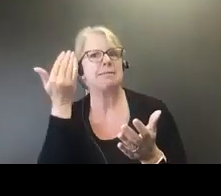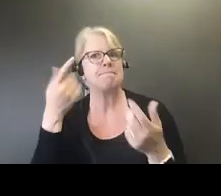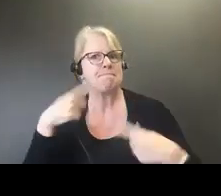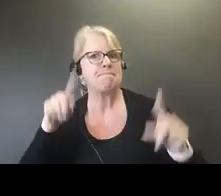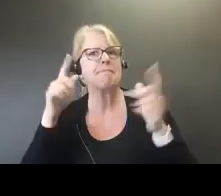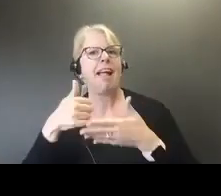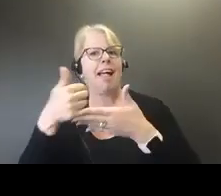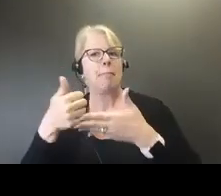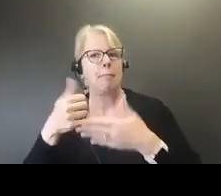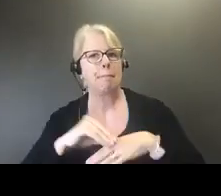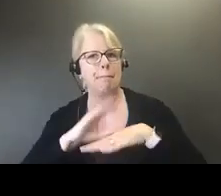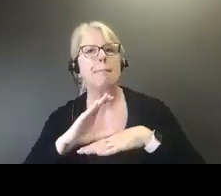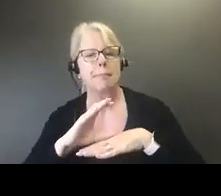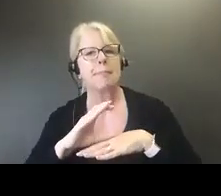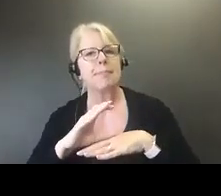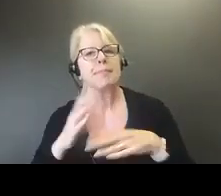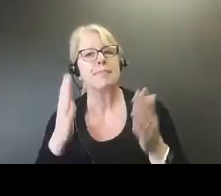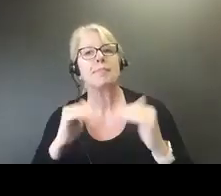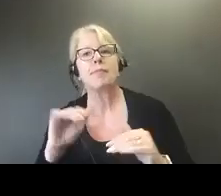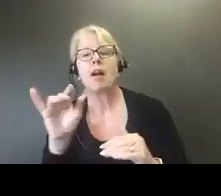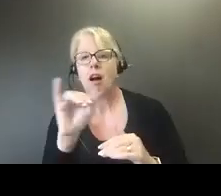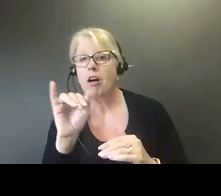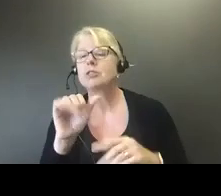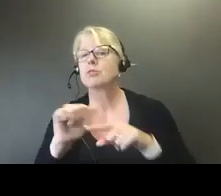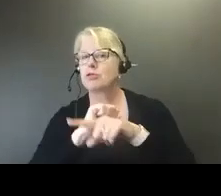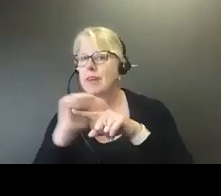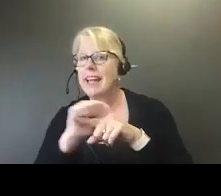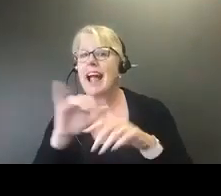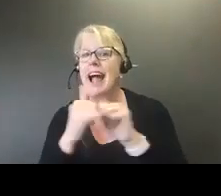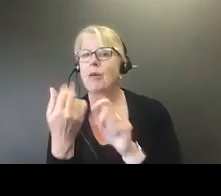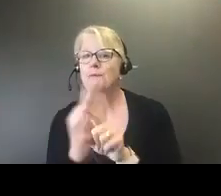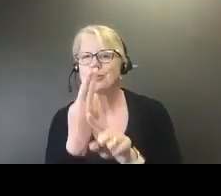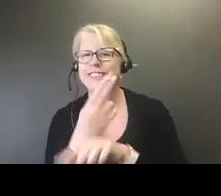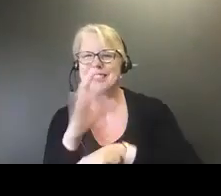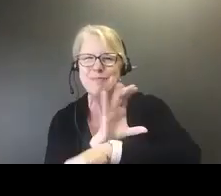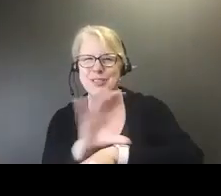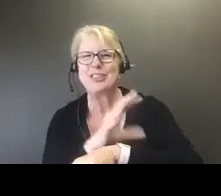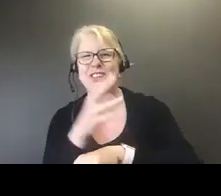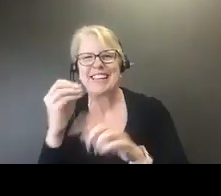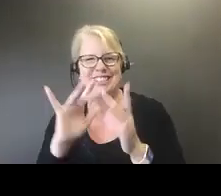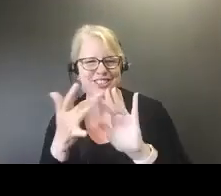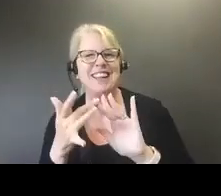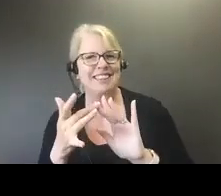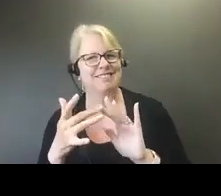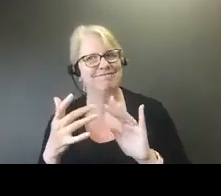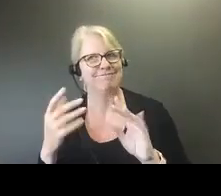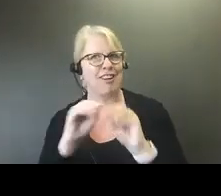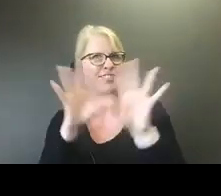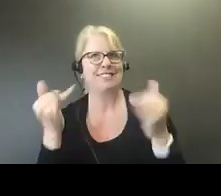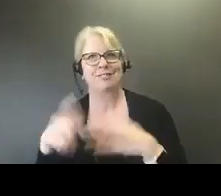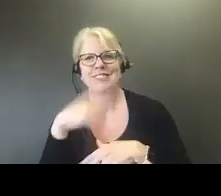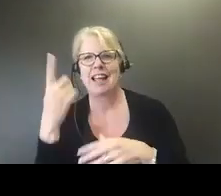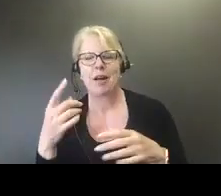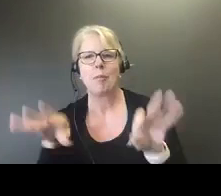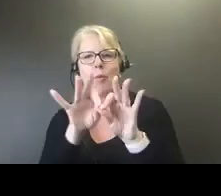And interestingly, the use of computer and internet training, which of course has become all important for us to communicate with